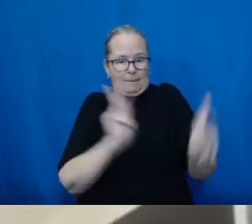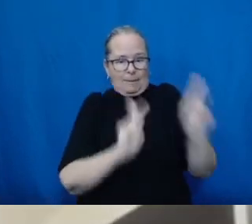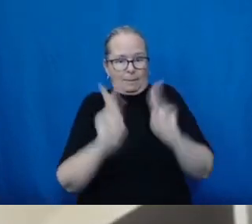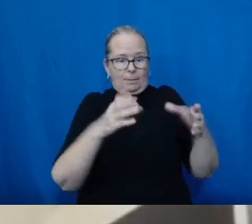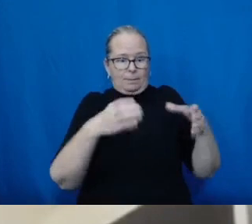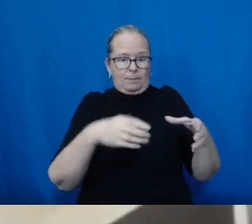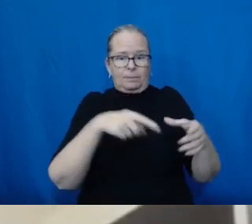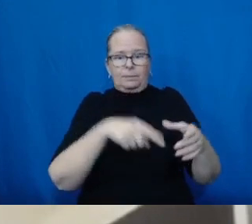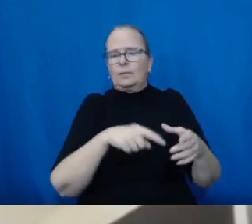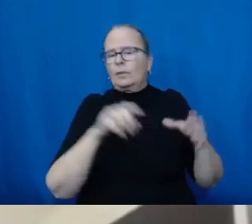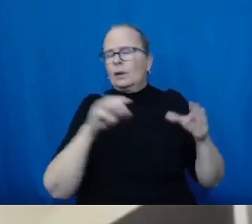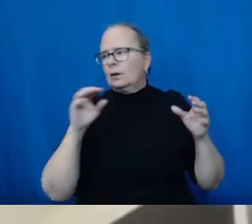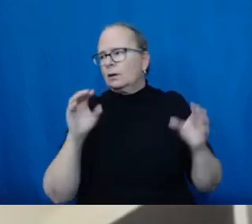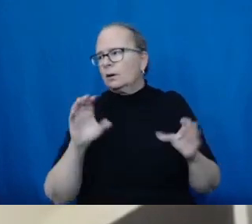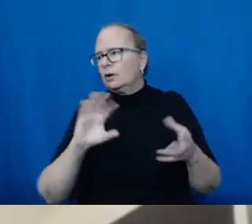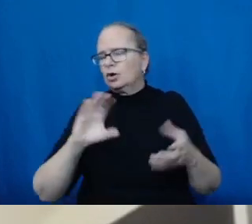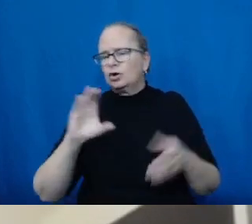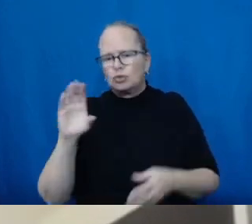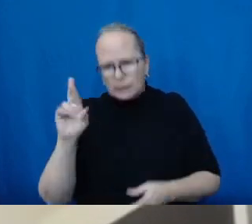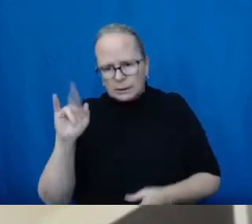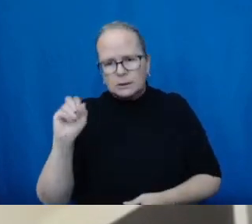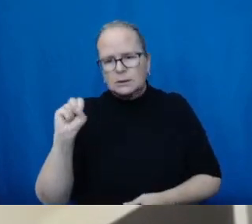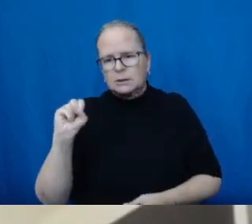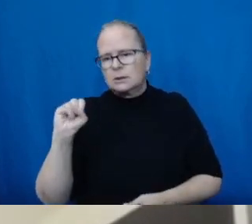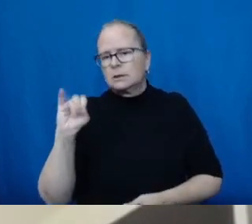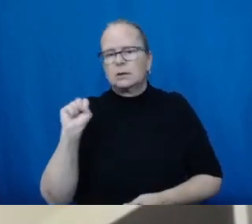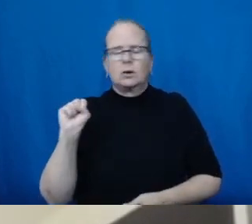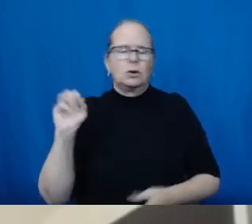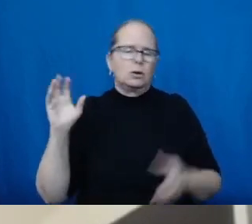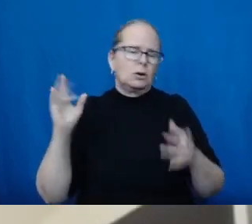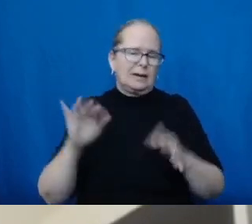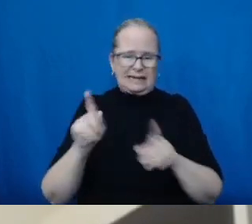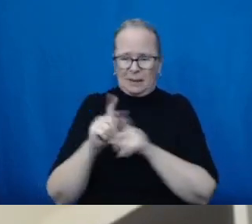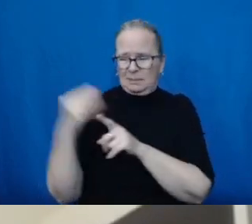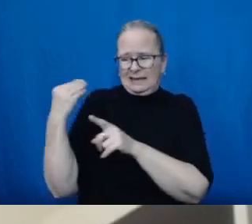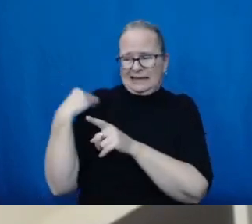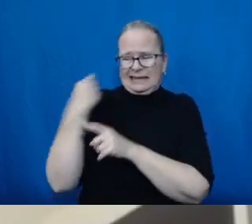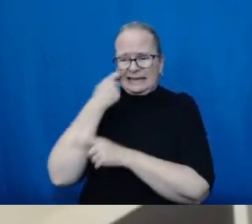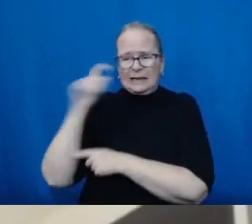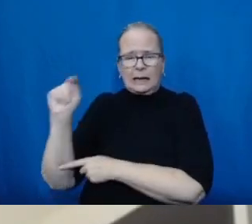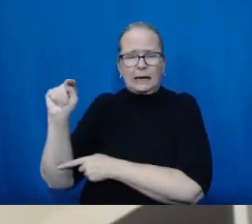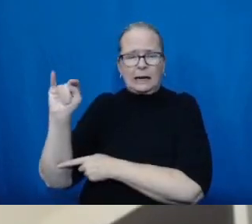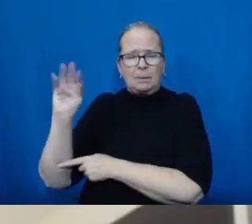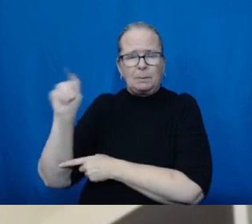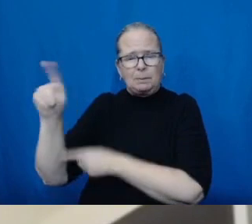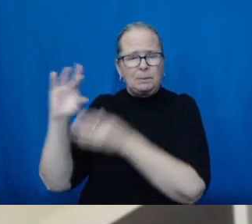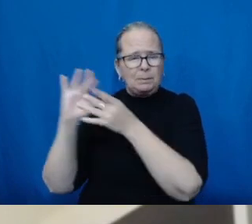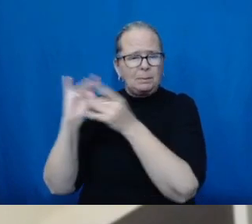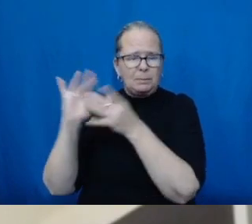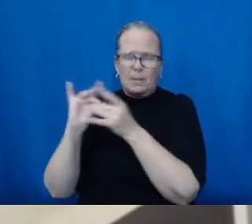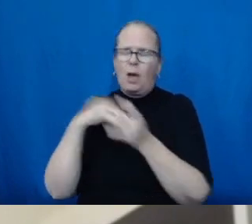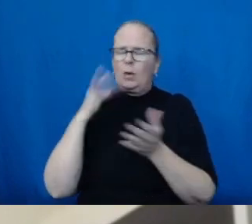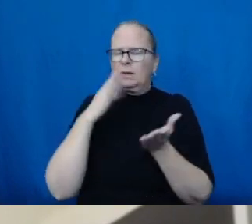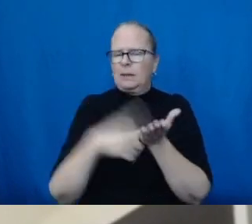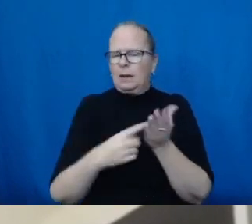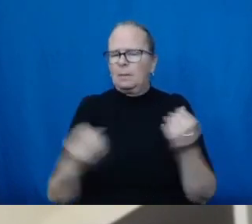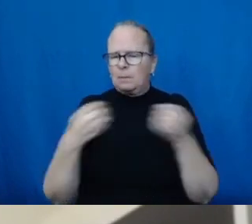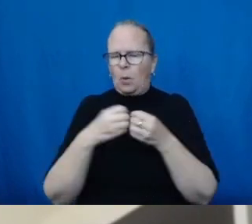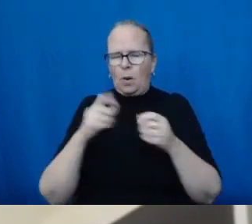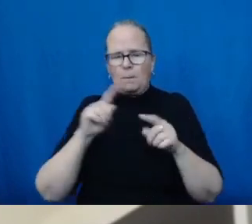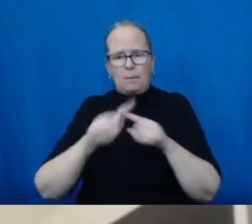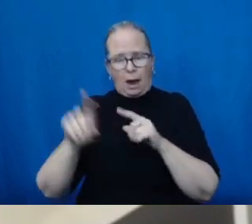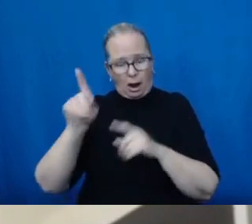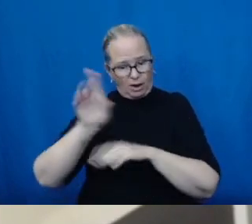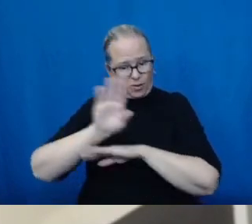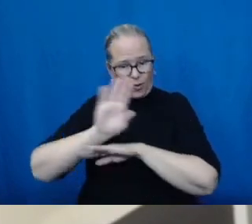later. None of us are going to solve this overnight. We're not going to solve it on our own. What I want to talk about today is how we have those one-on-one conversations with the